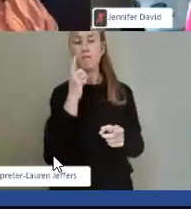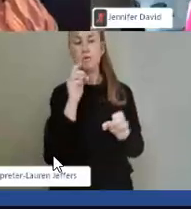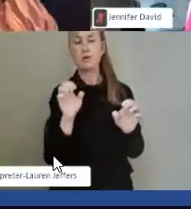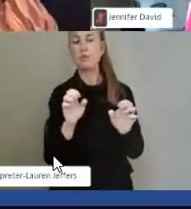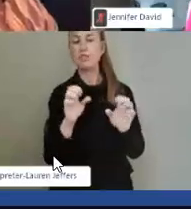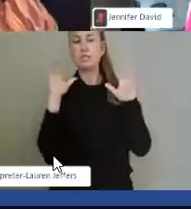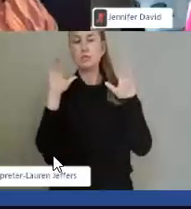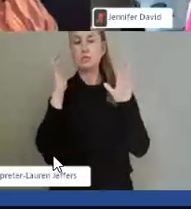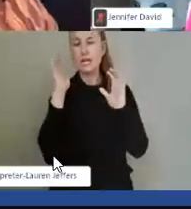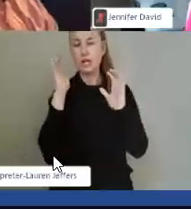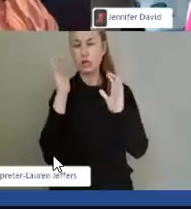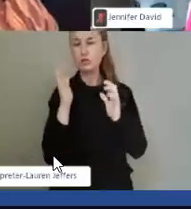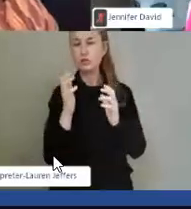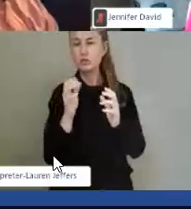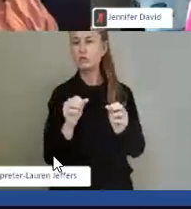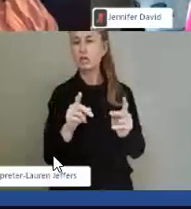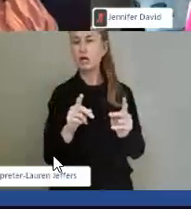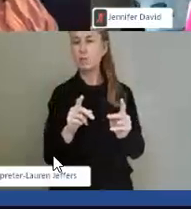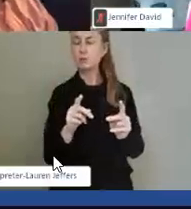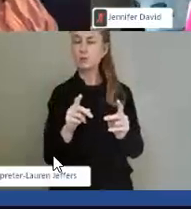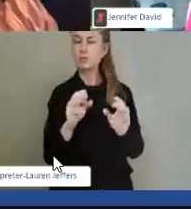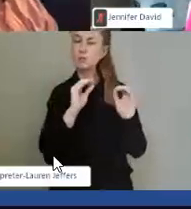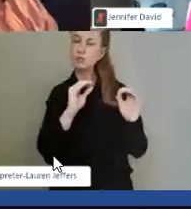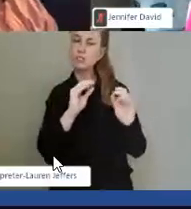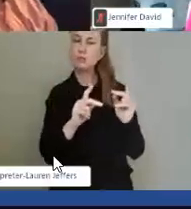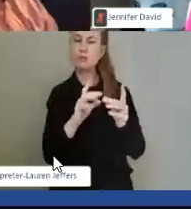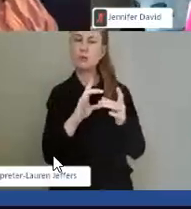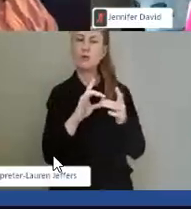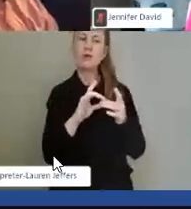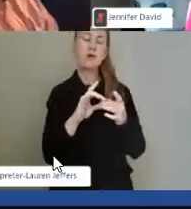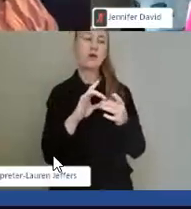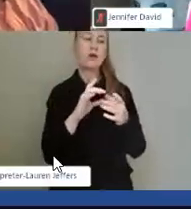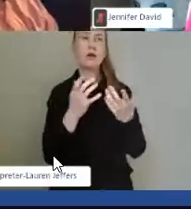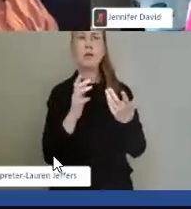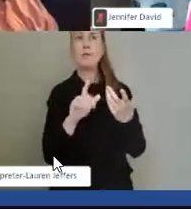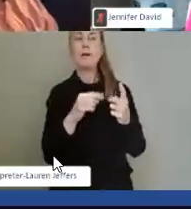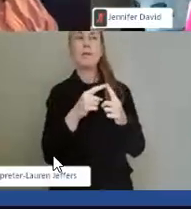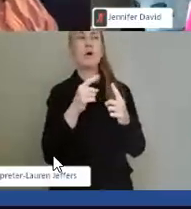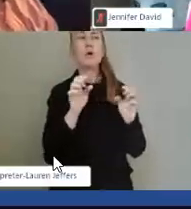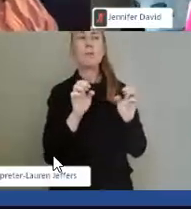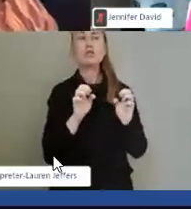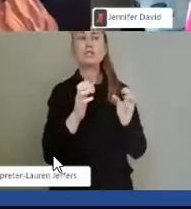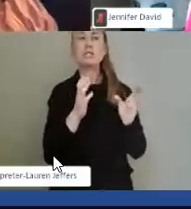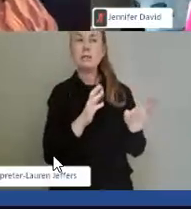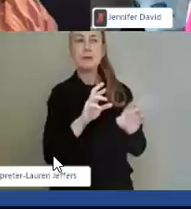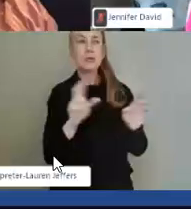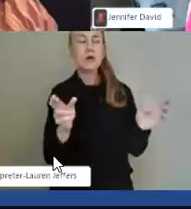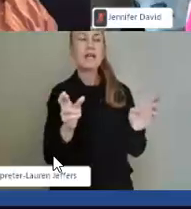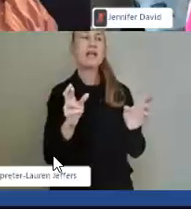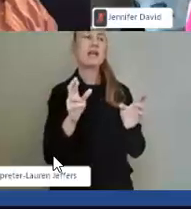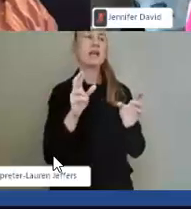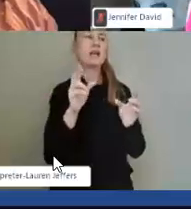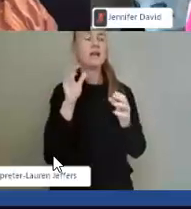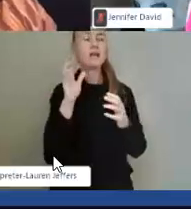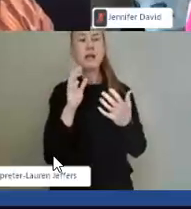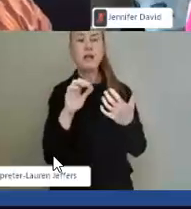which was an opportunity to teach people about emergency preparedness, provide them with an emergency radio and a lot of information about